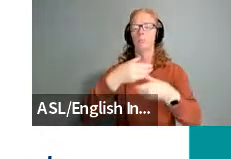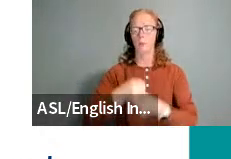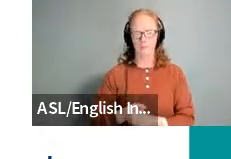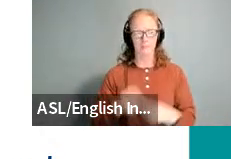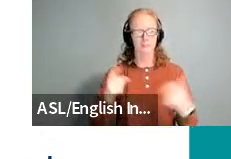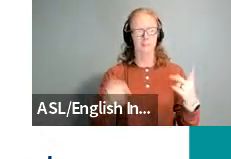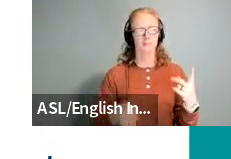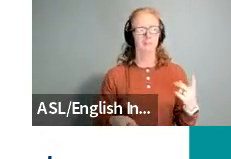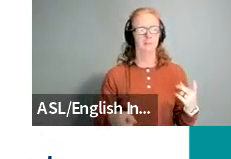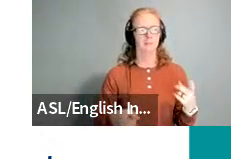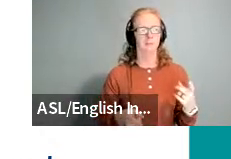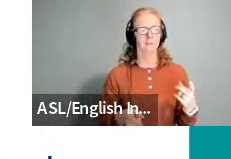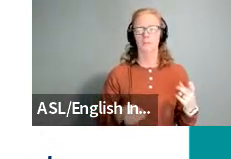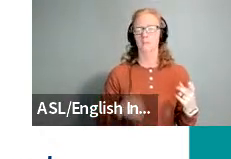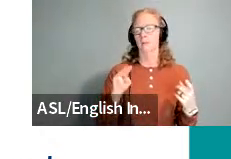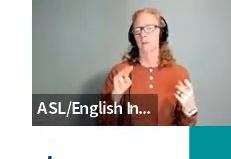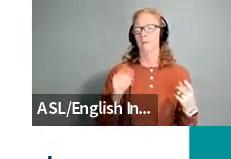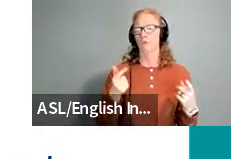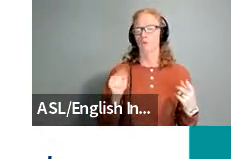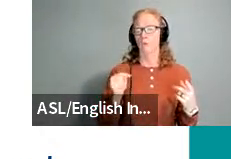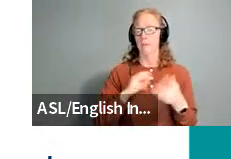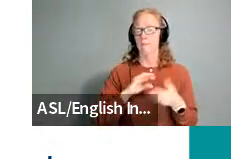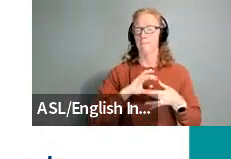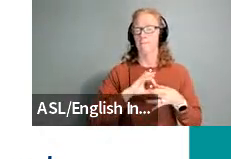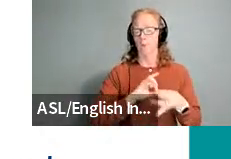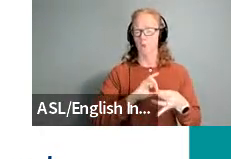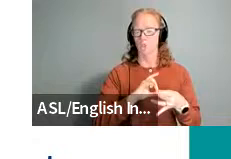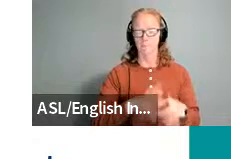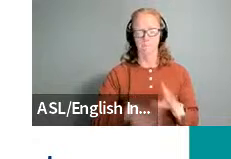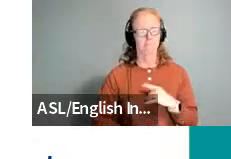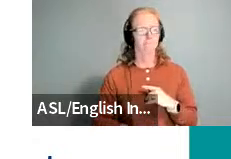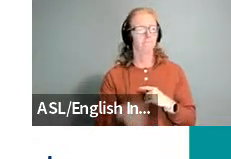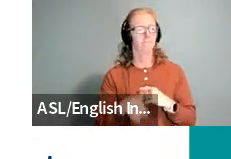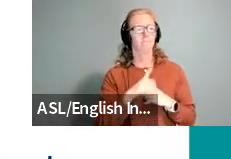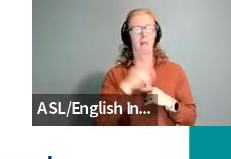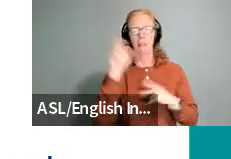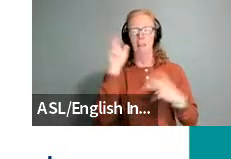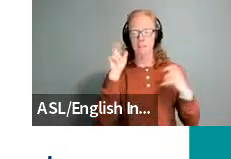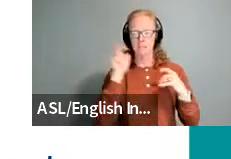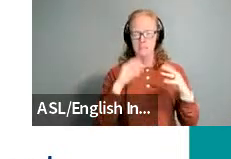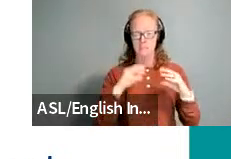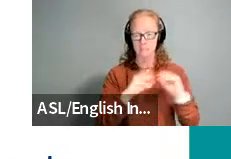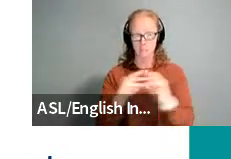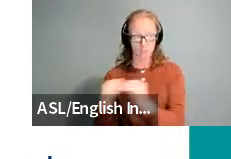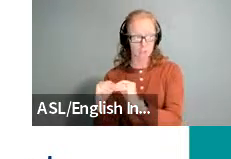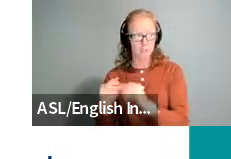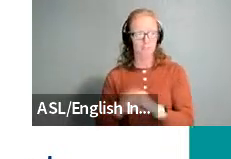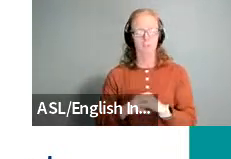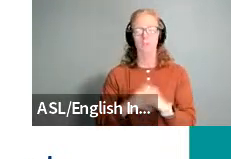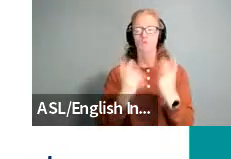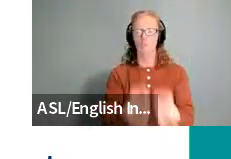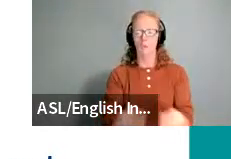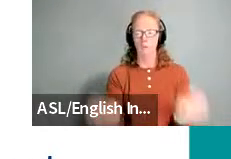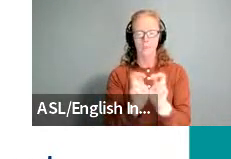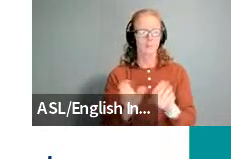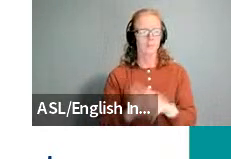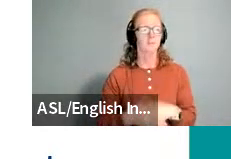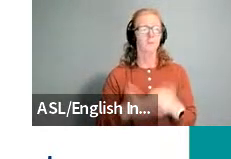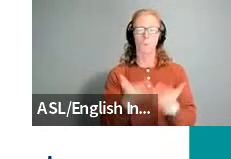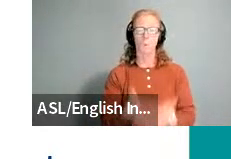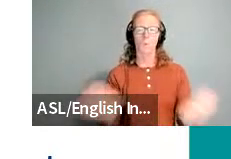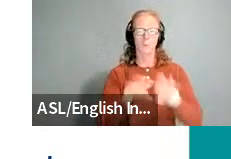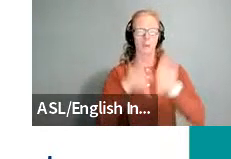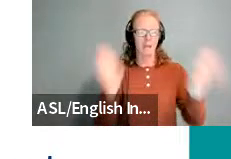our miniature grant partnerships, listening sessions, more roundtables, open houses, and